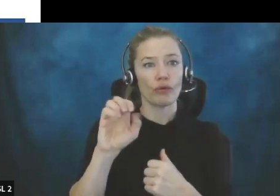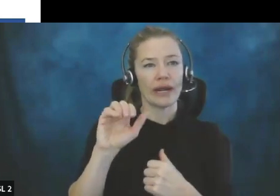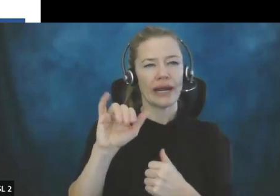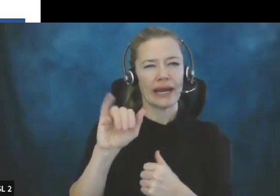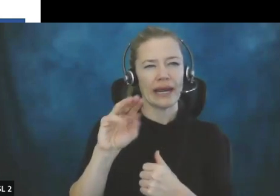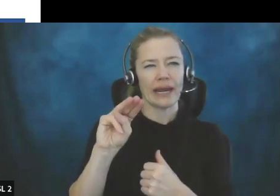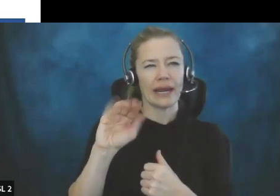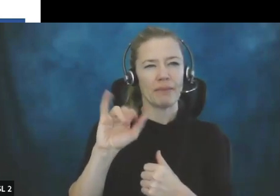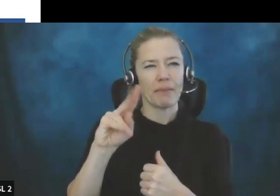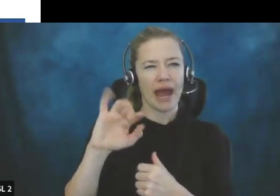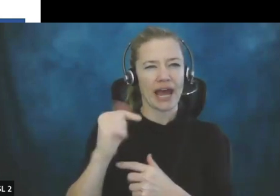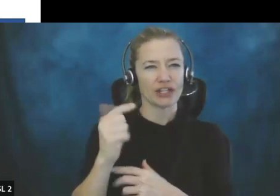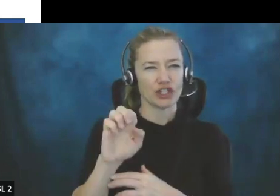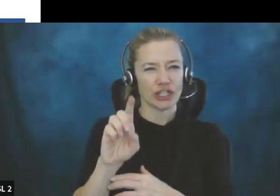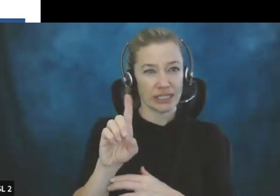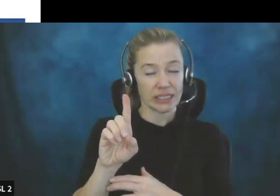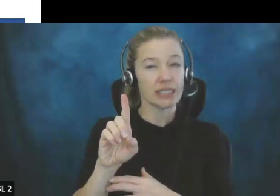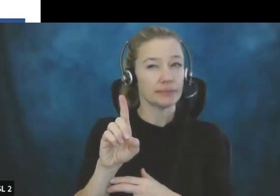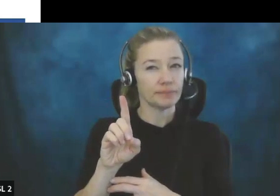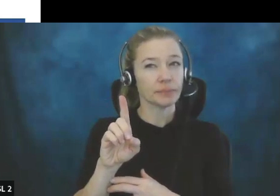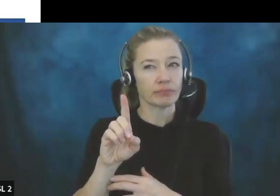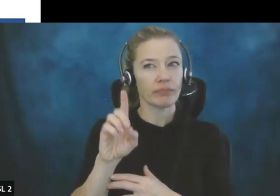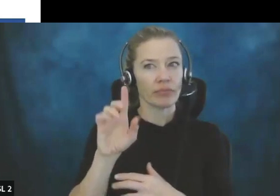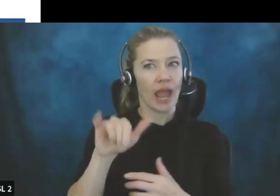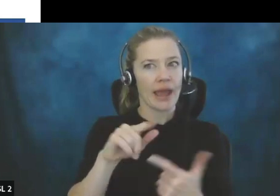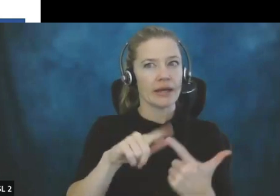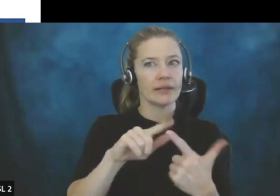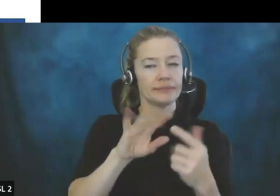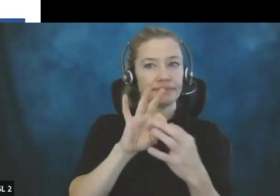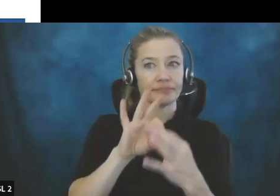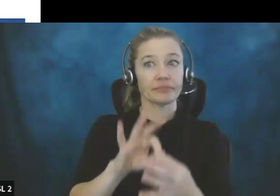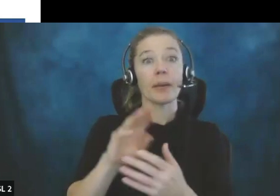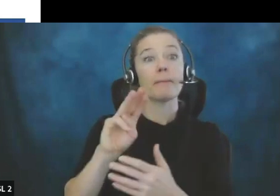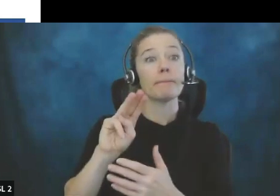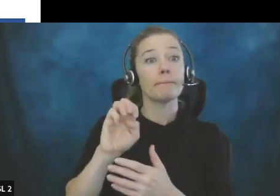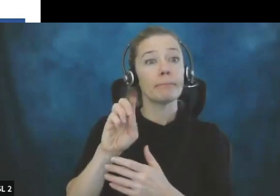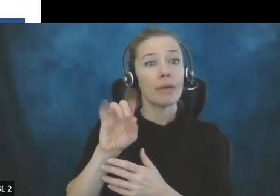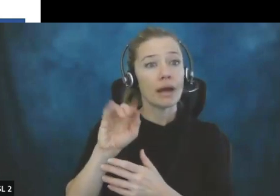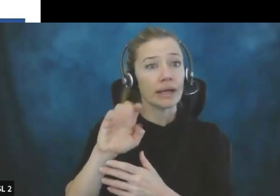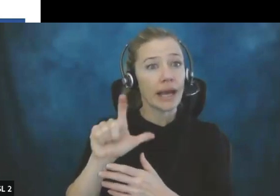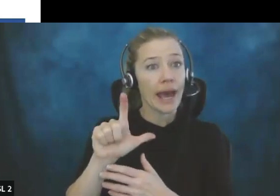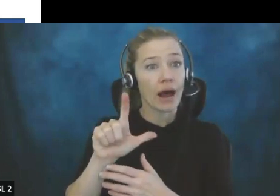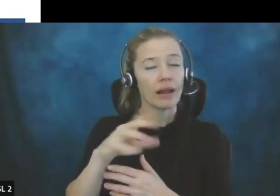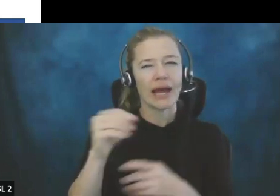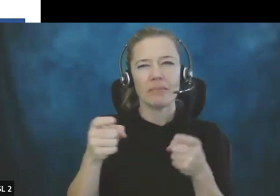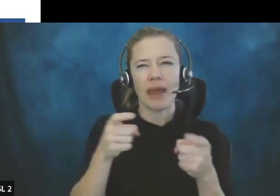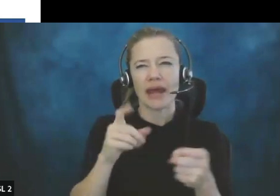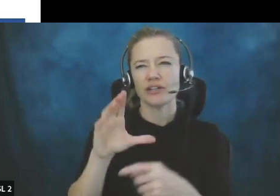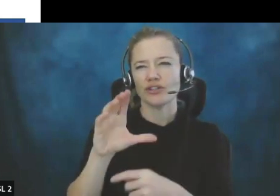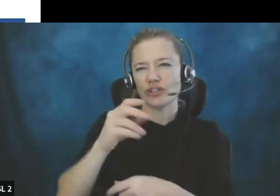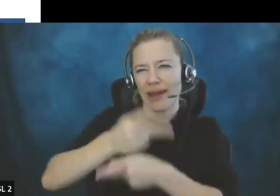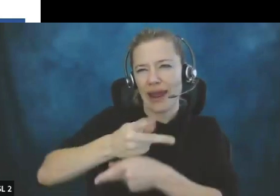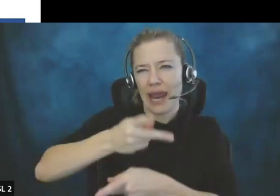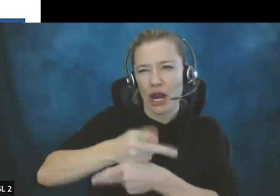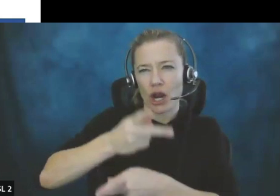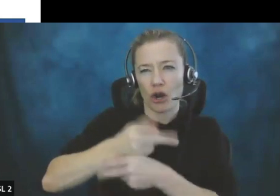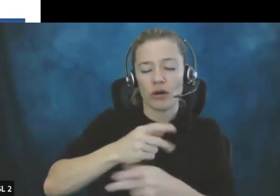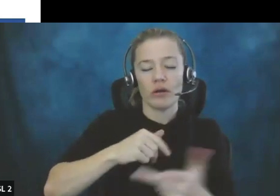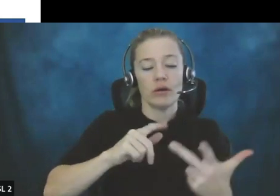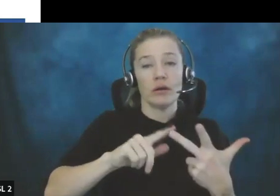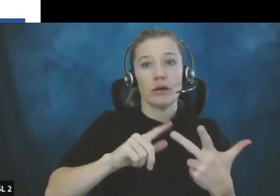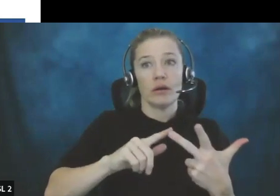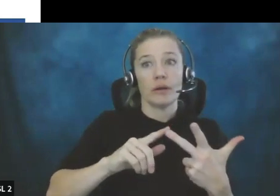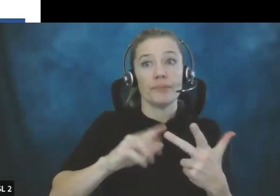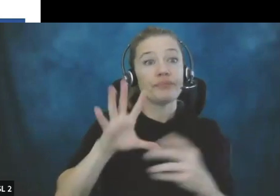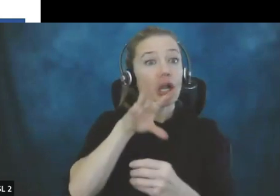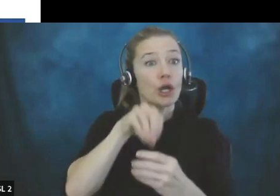reimagined, which has really driven a lot with our rollout of Medi-Cal and managed care in California.